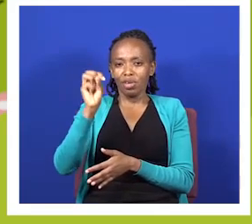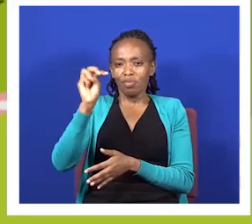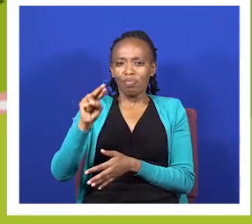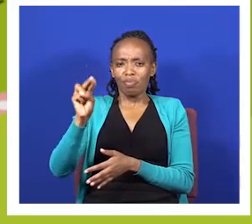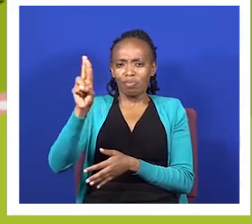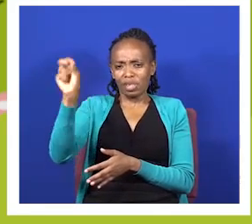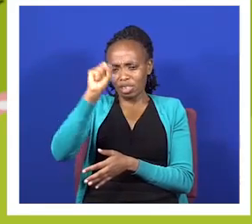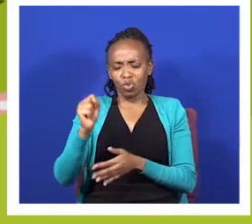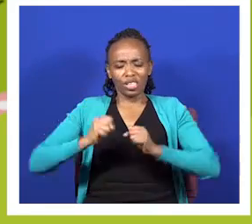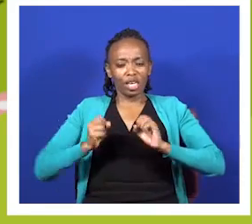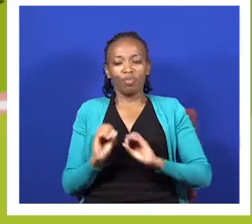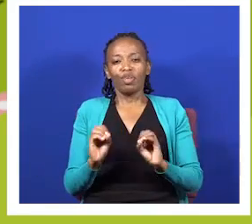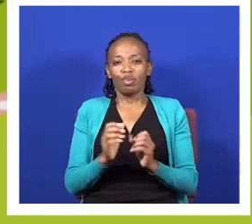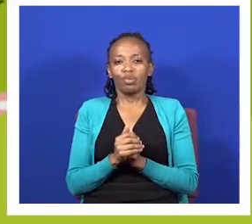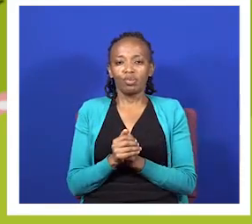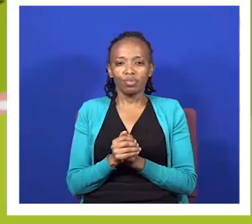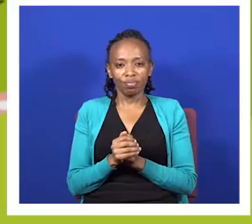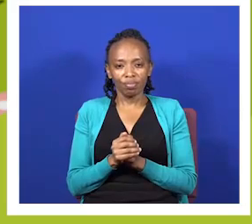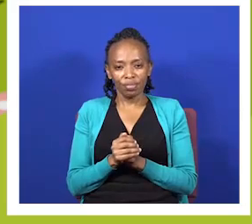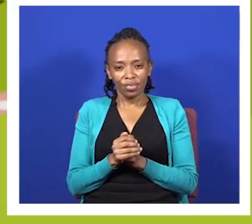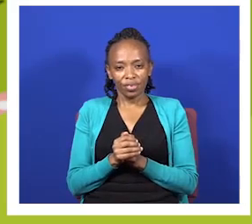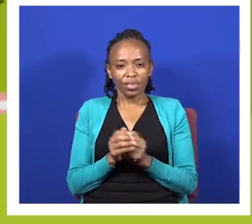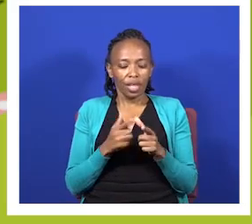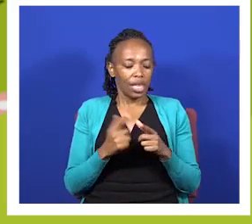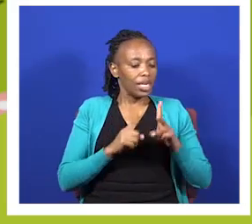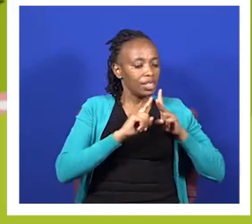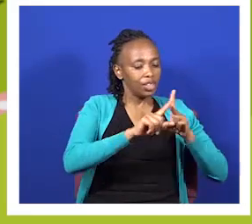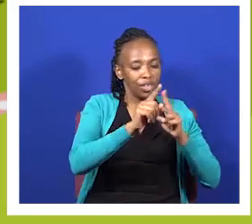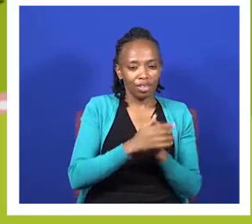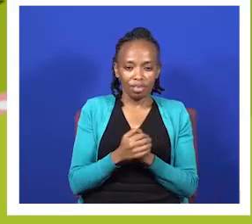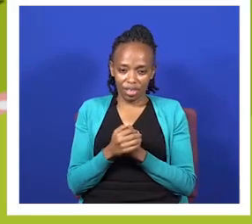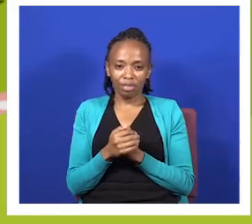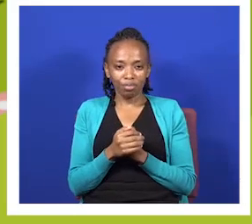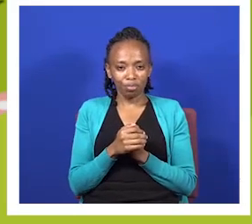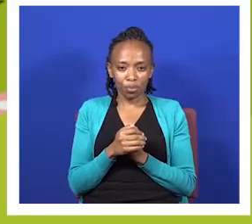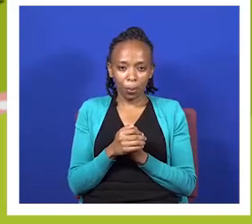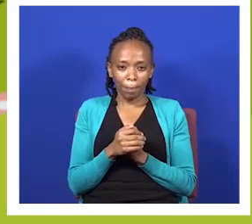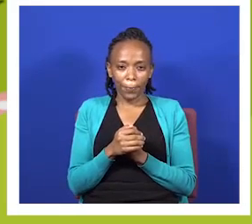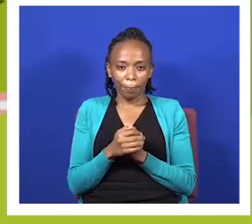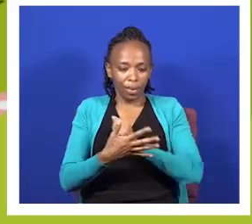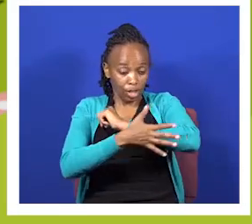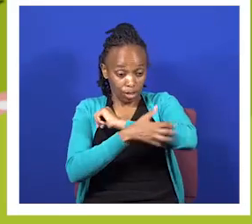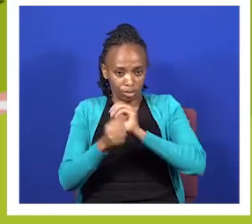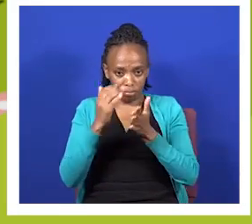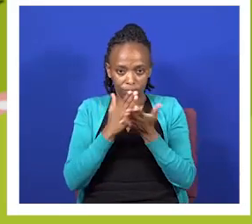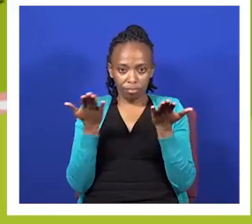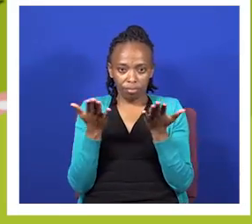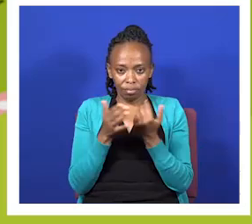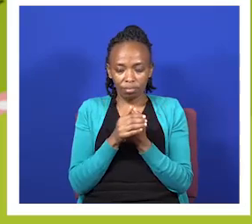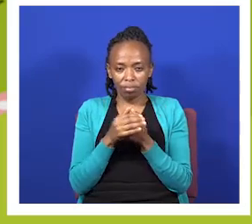Onesimus was not too happy. And he ran away. He stole some